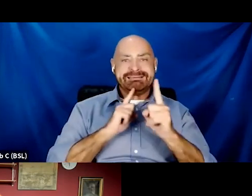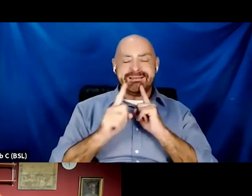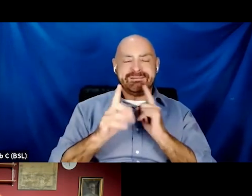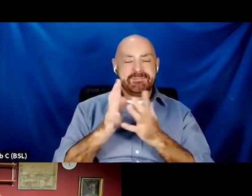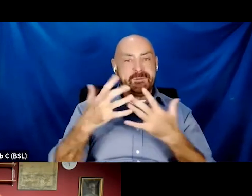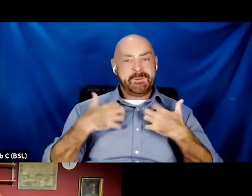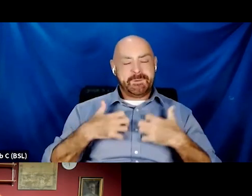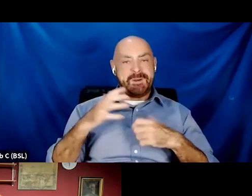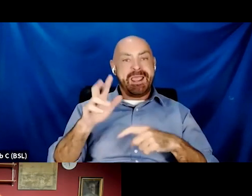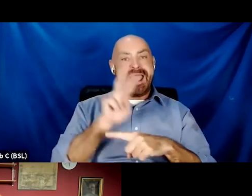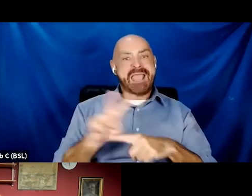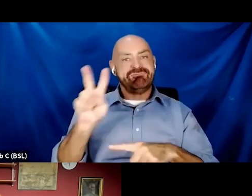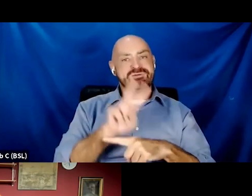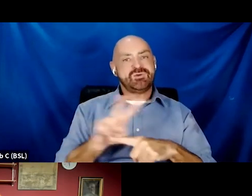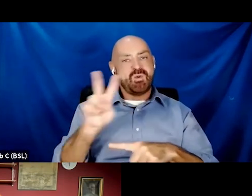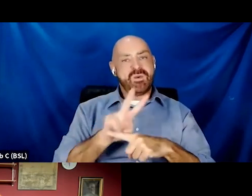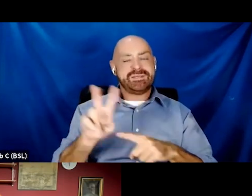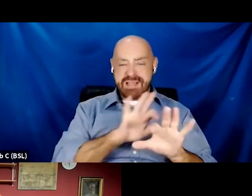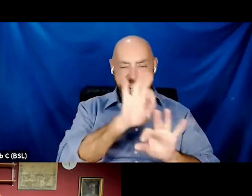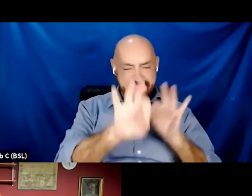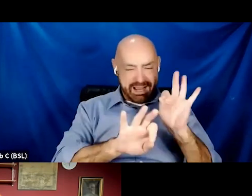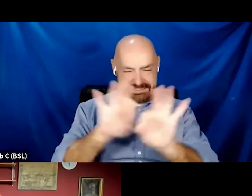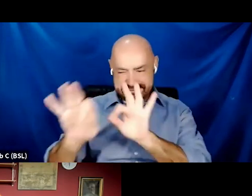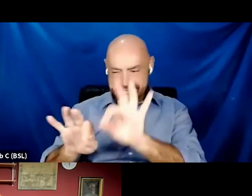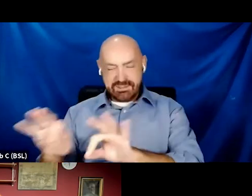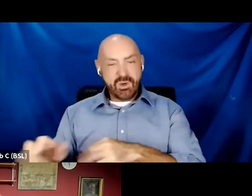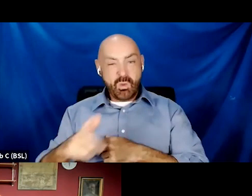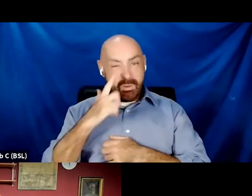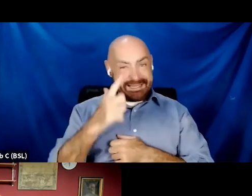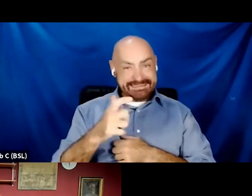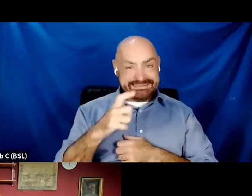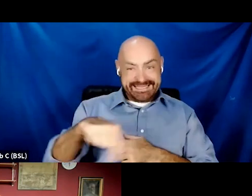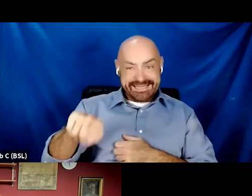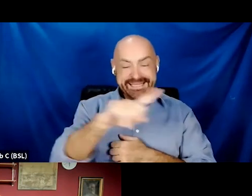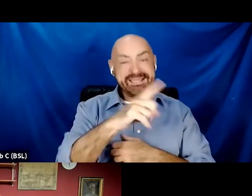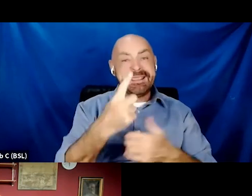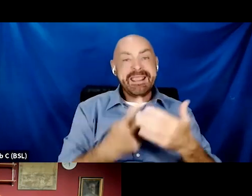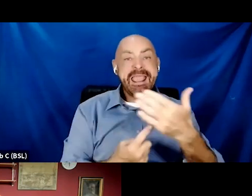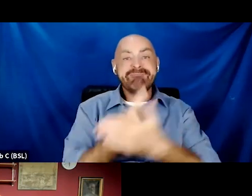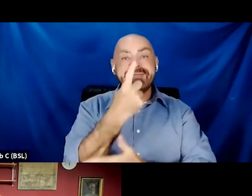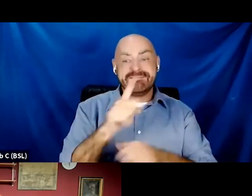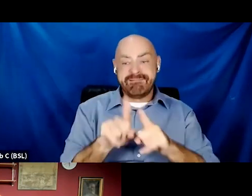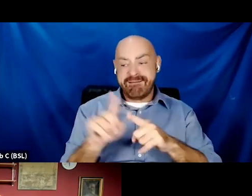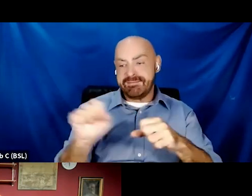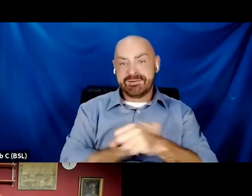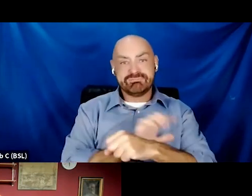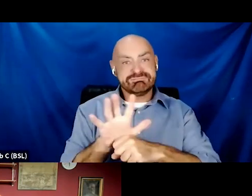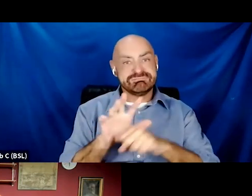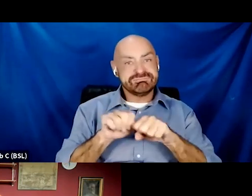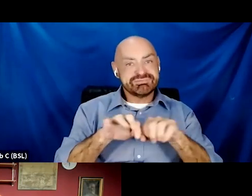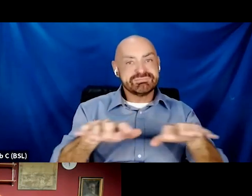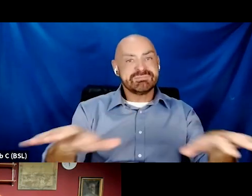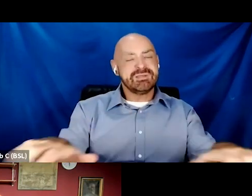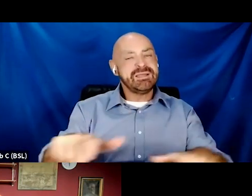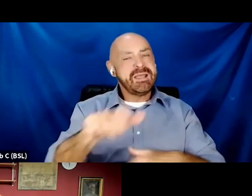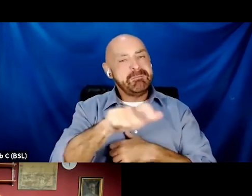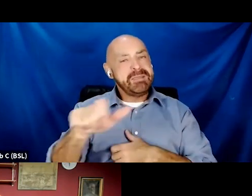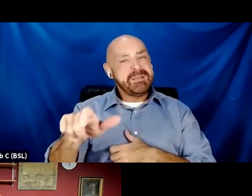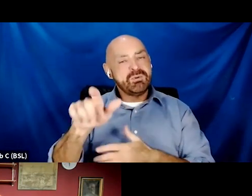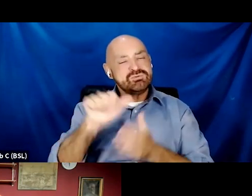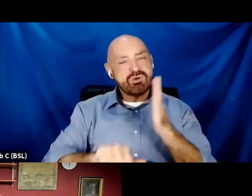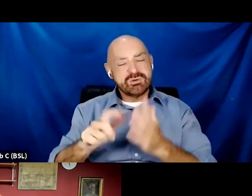for the population. And so we can actually see in an event people expressing, I think, sometimes their own